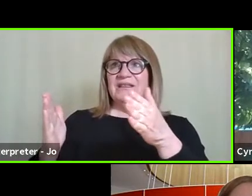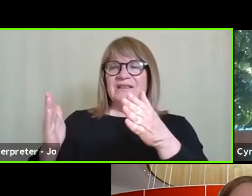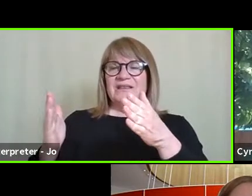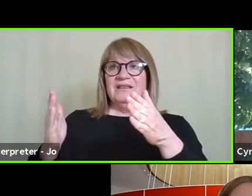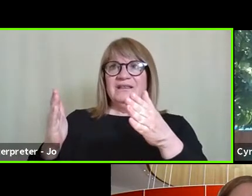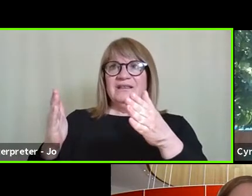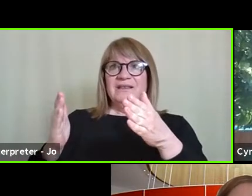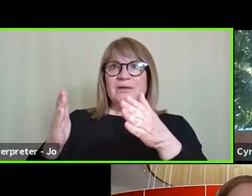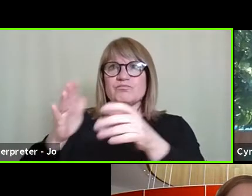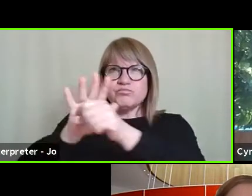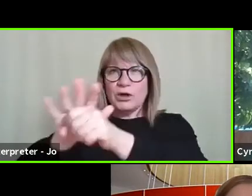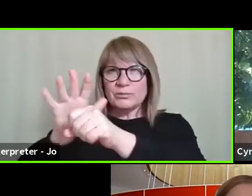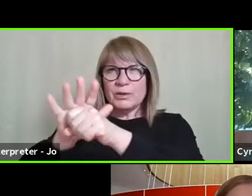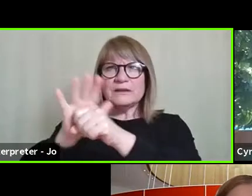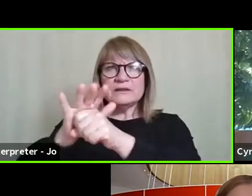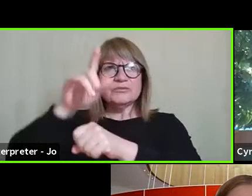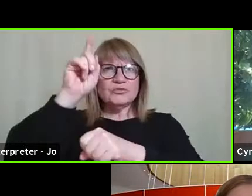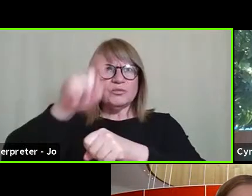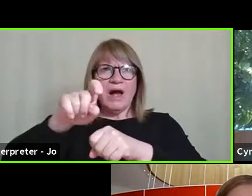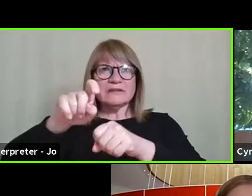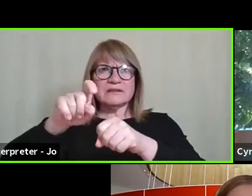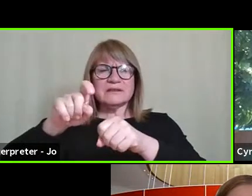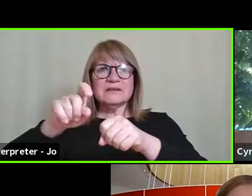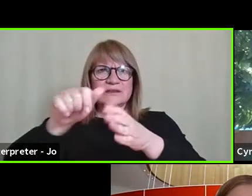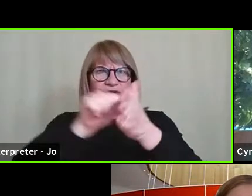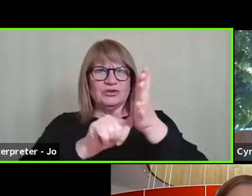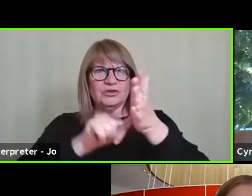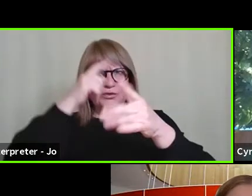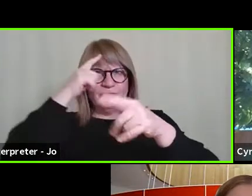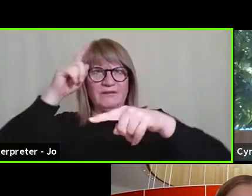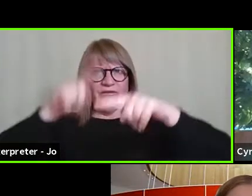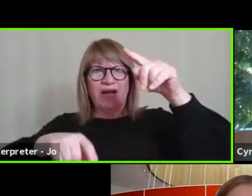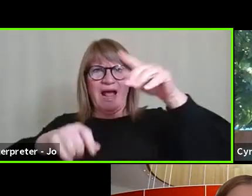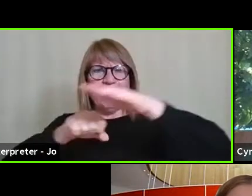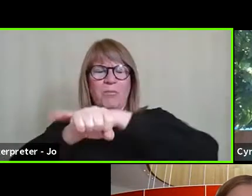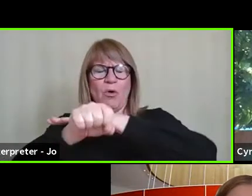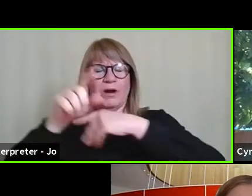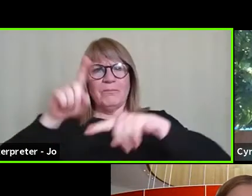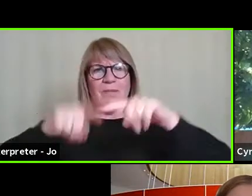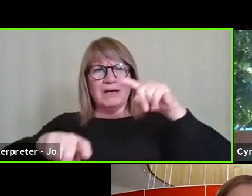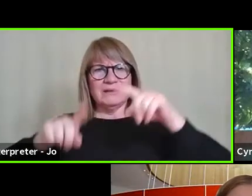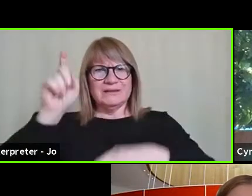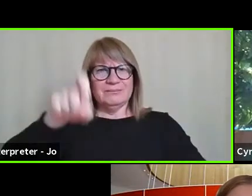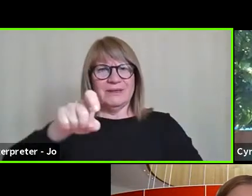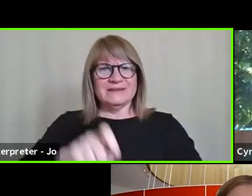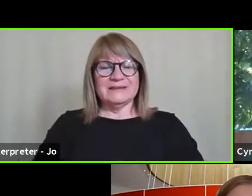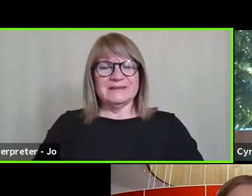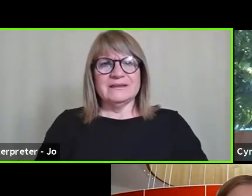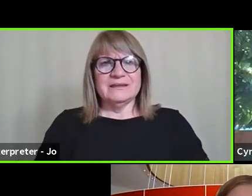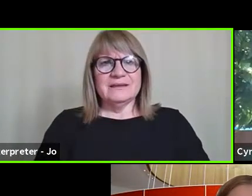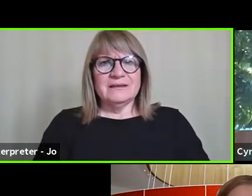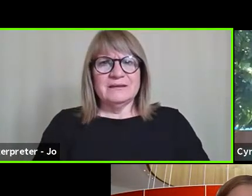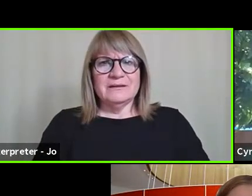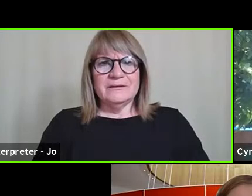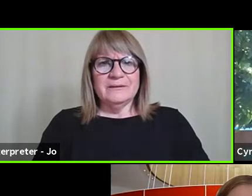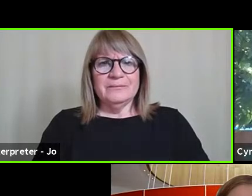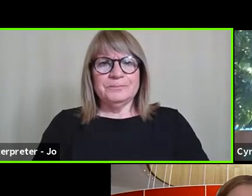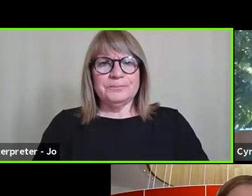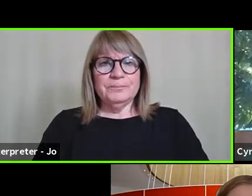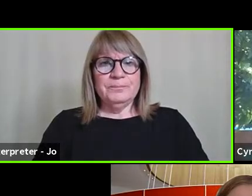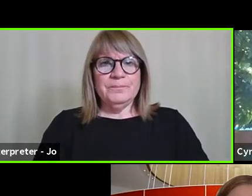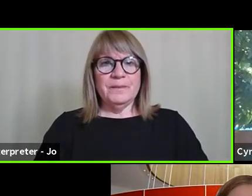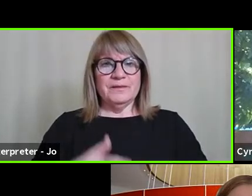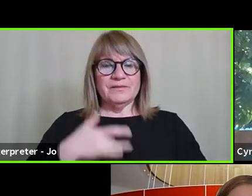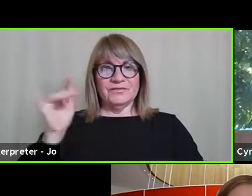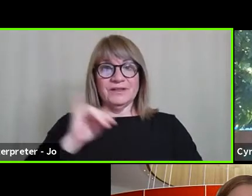and so this is all really important because for us it was necessary to make sure that our